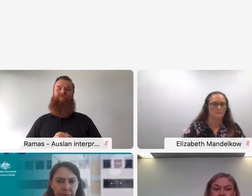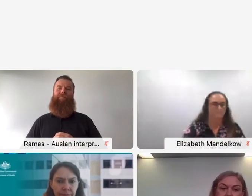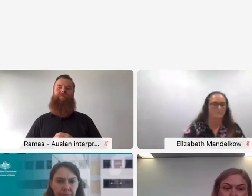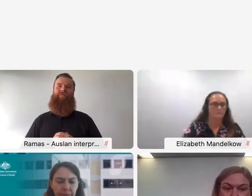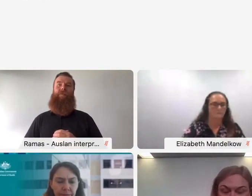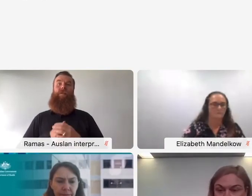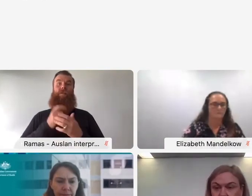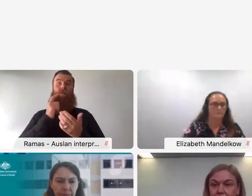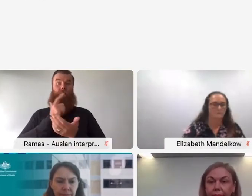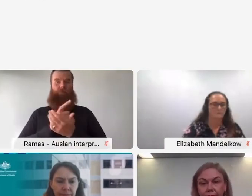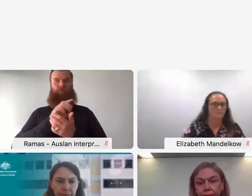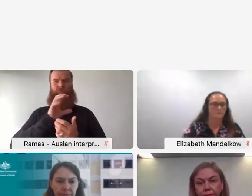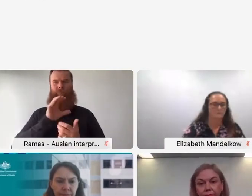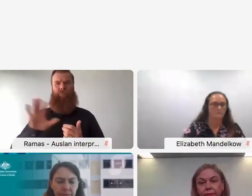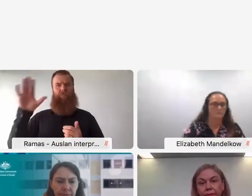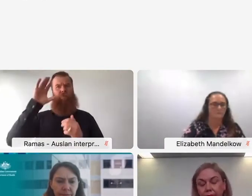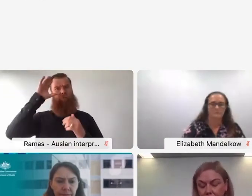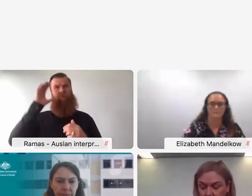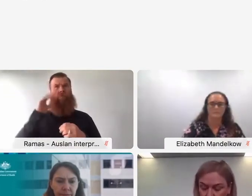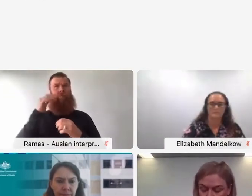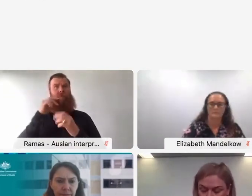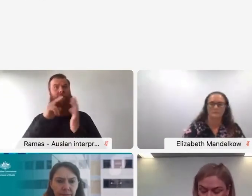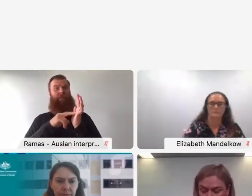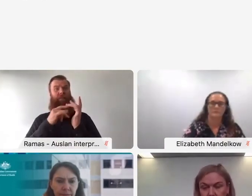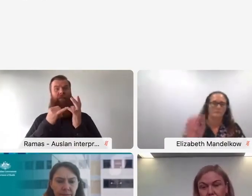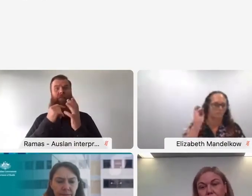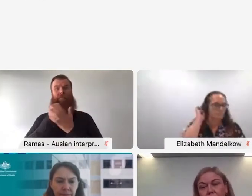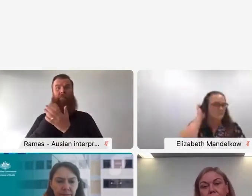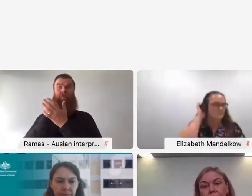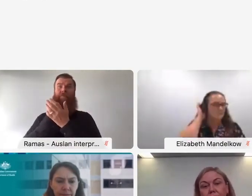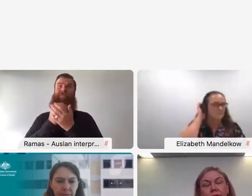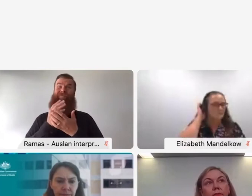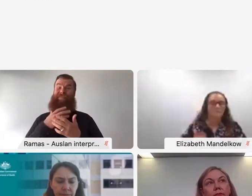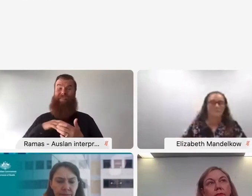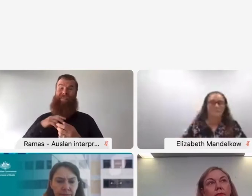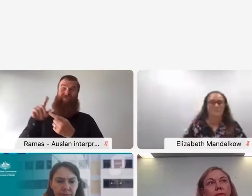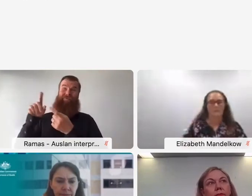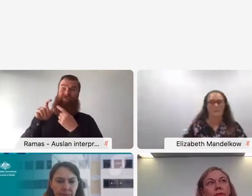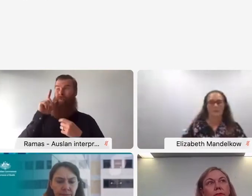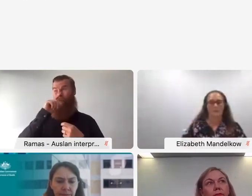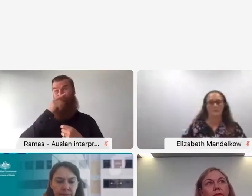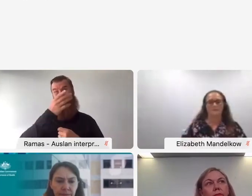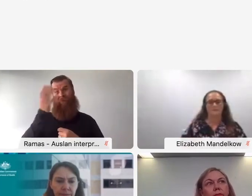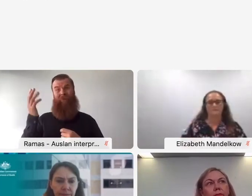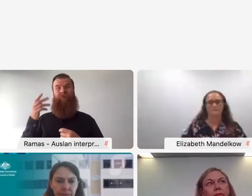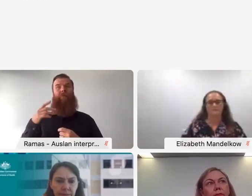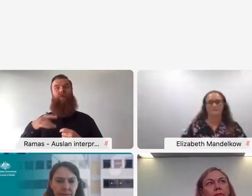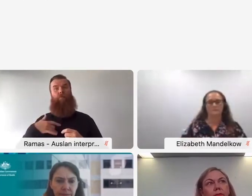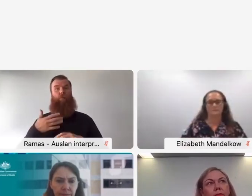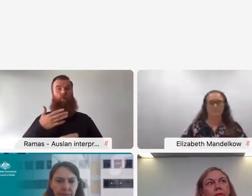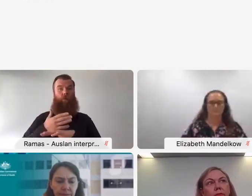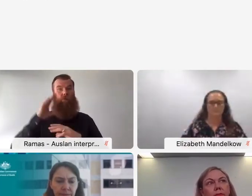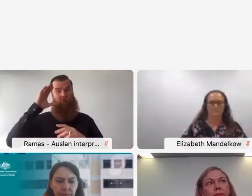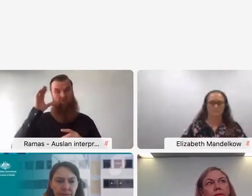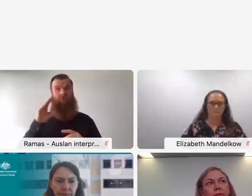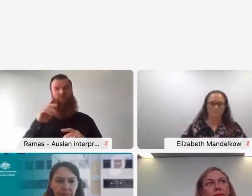were designed to bring in people to live and work in regional areas and retain those people in